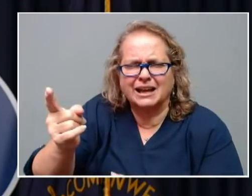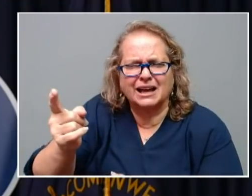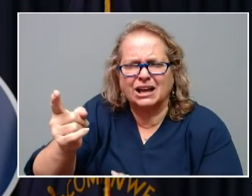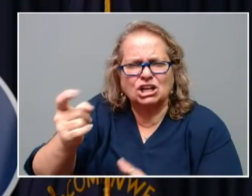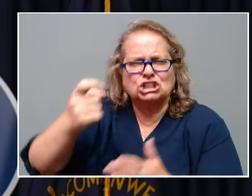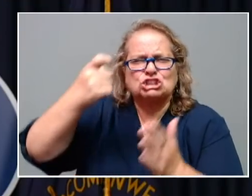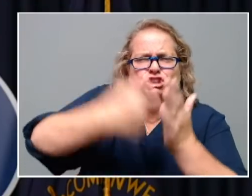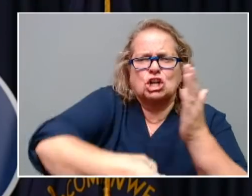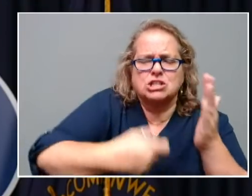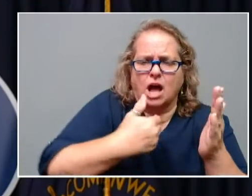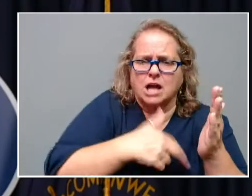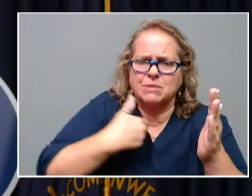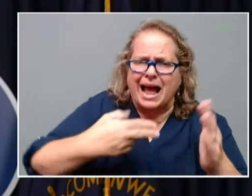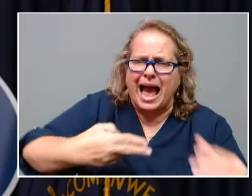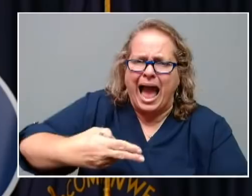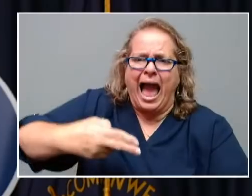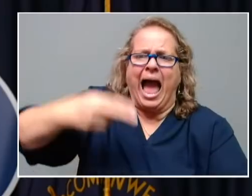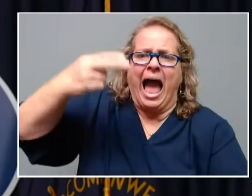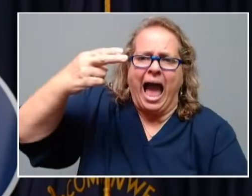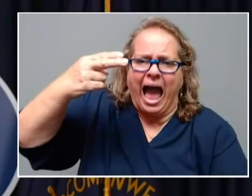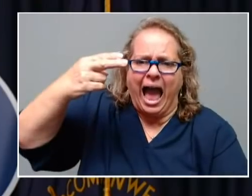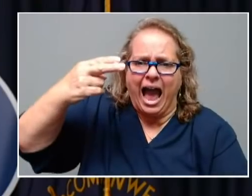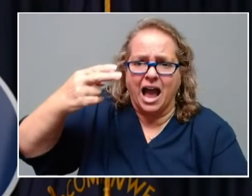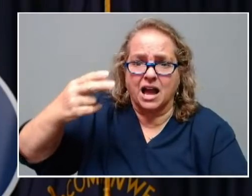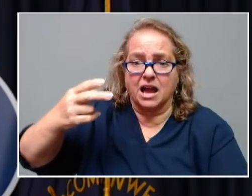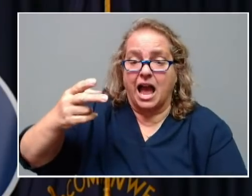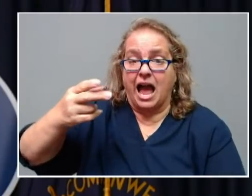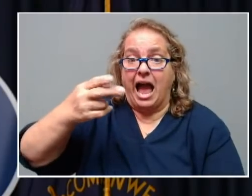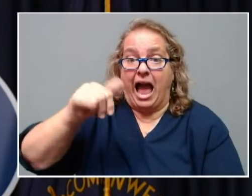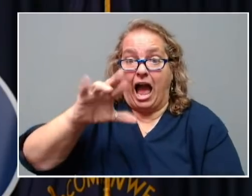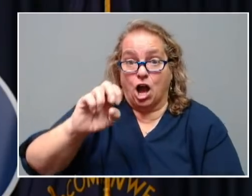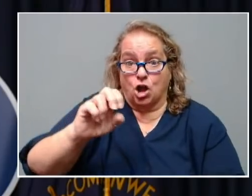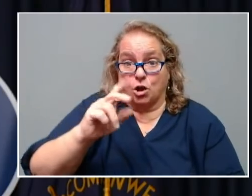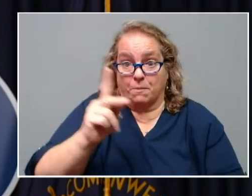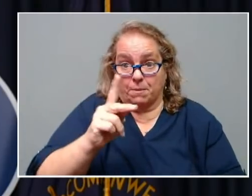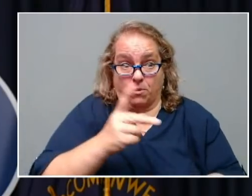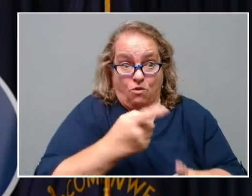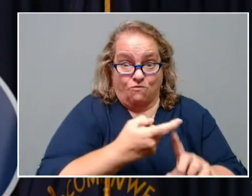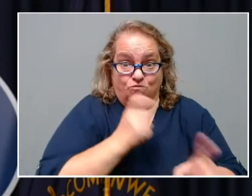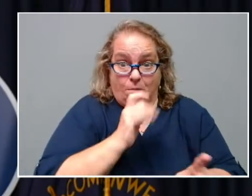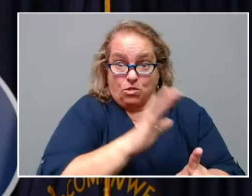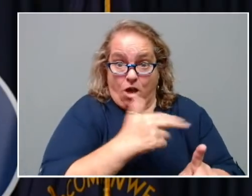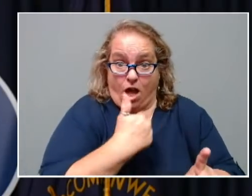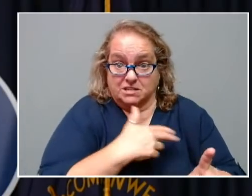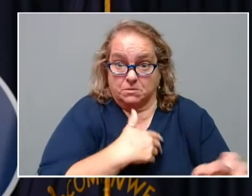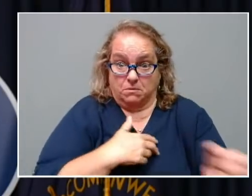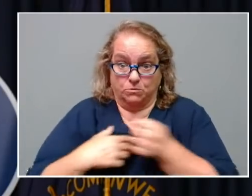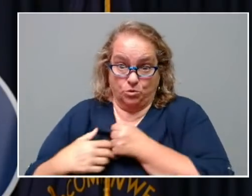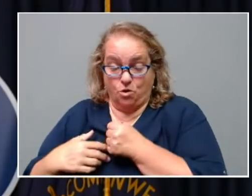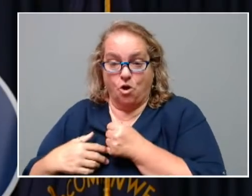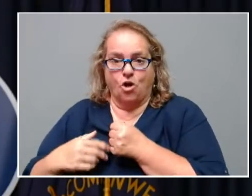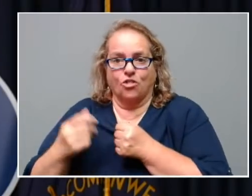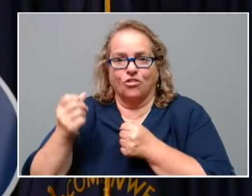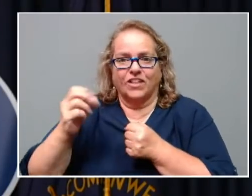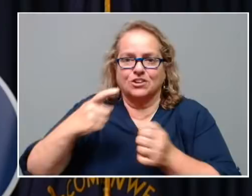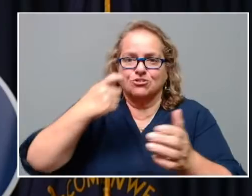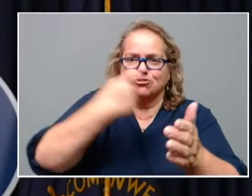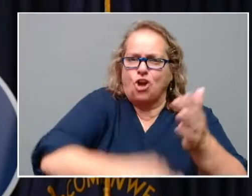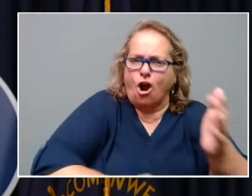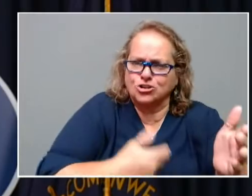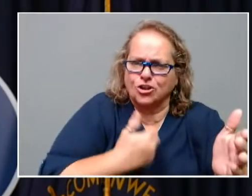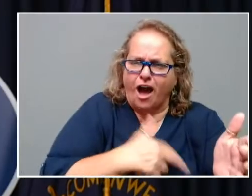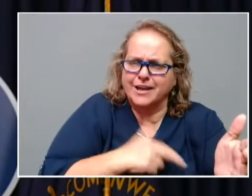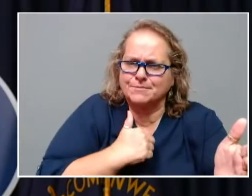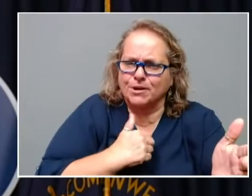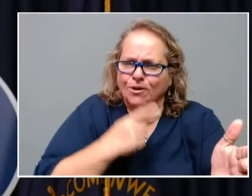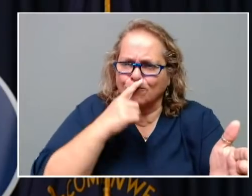them, and then charging them for them. One concern is if you just throw money at that from the hospital side,